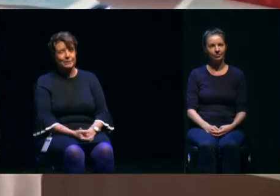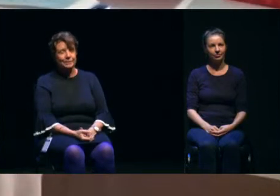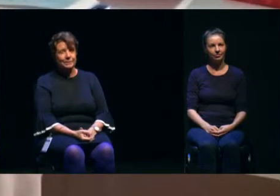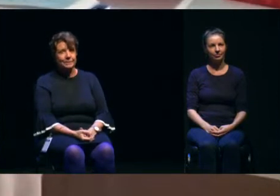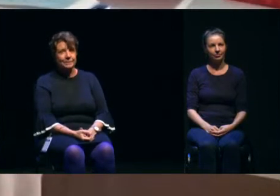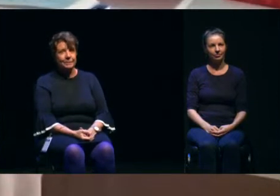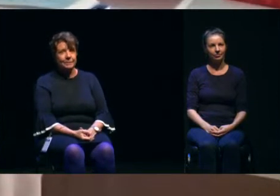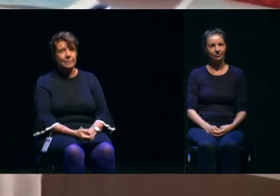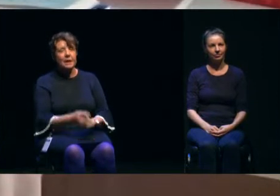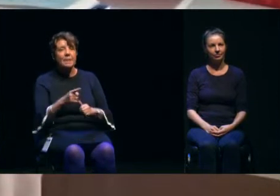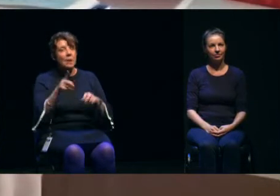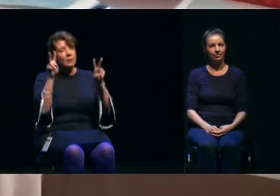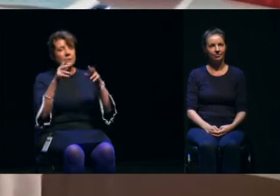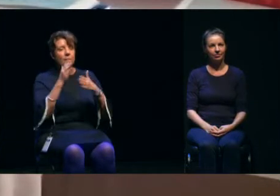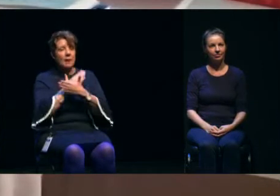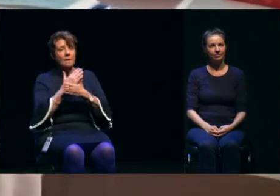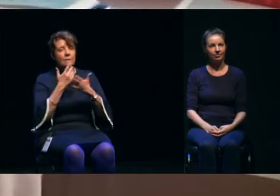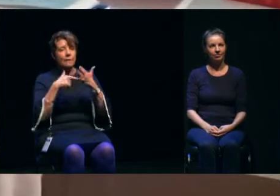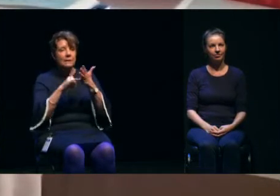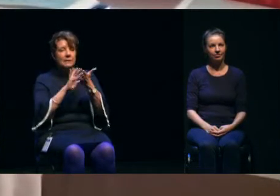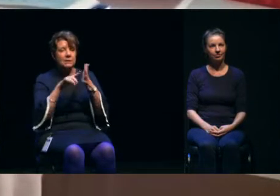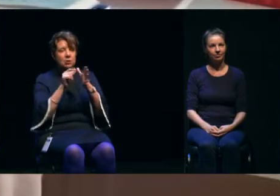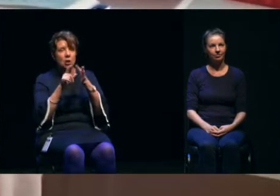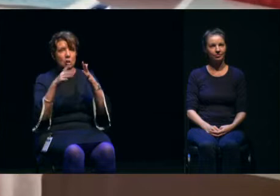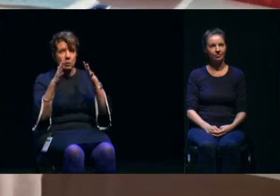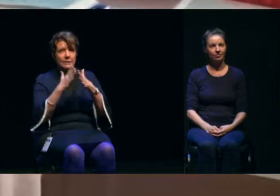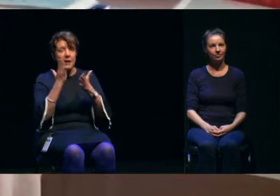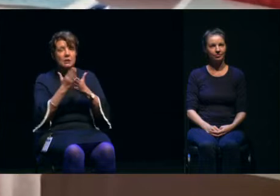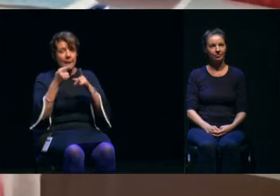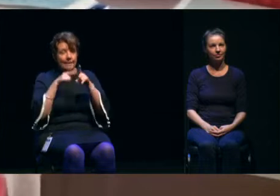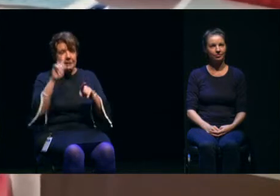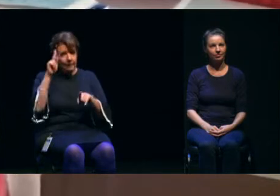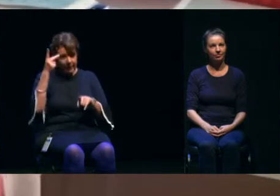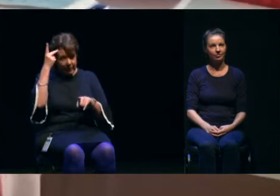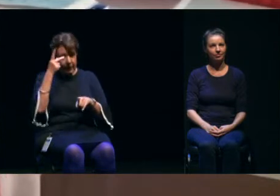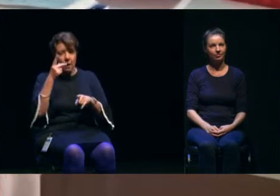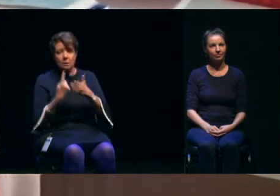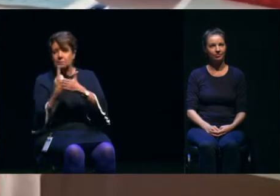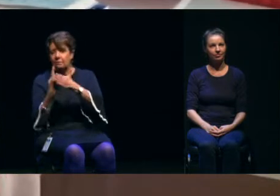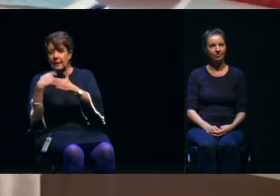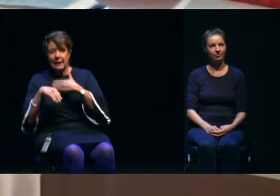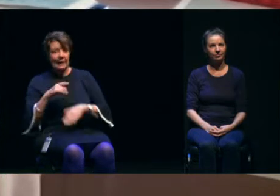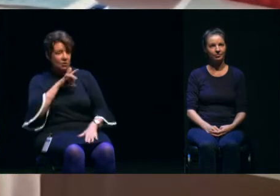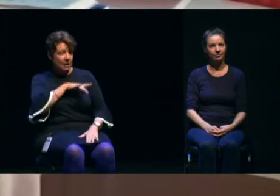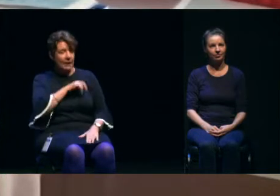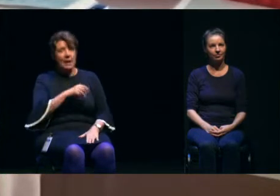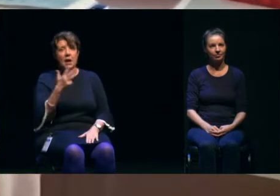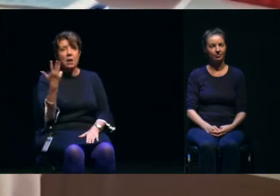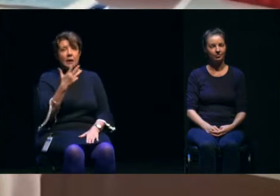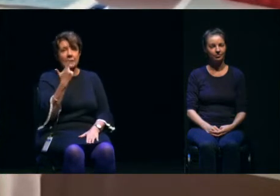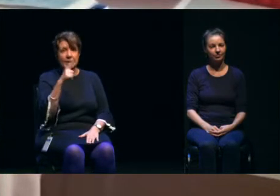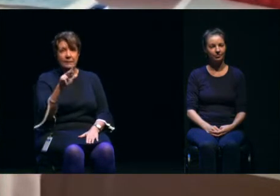was of Love and Shadows. And it's based on a political crime that happened in Chile. In Chile in